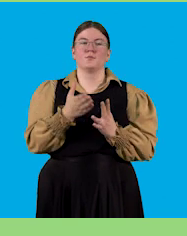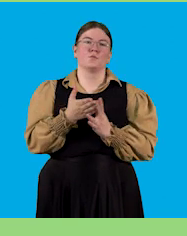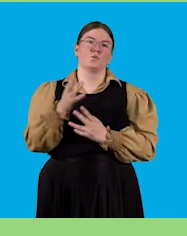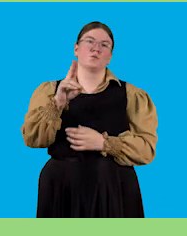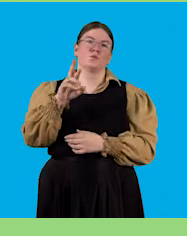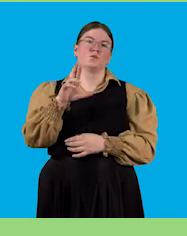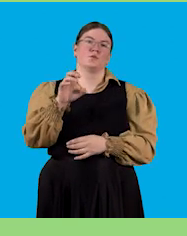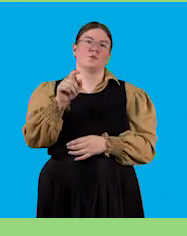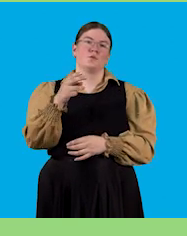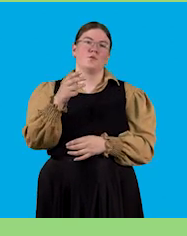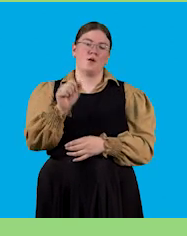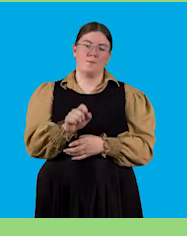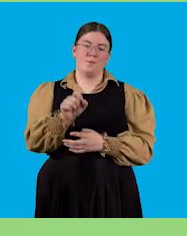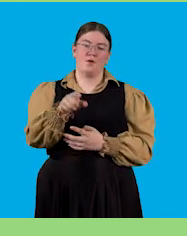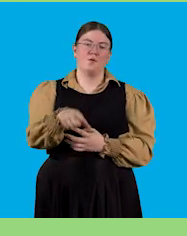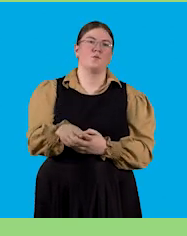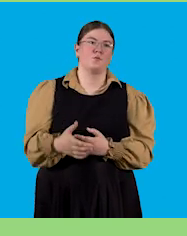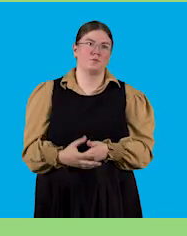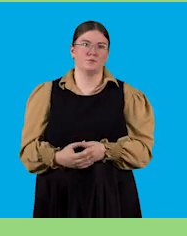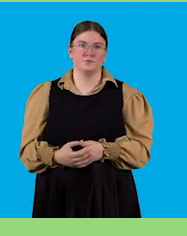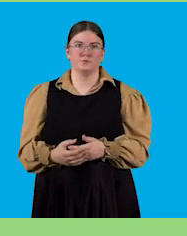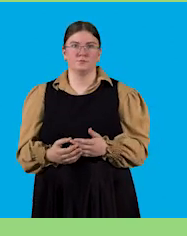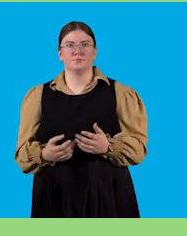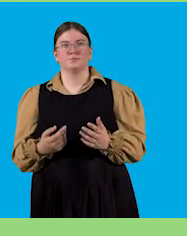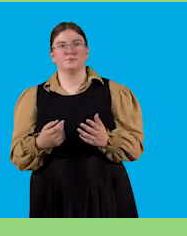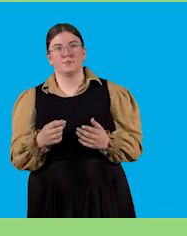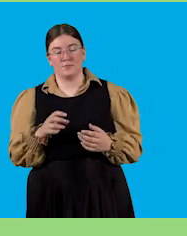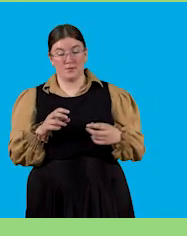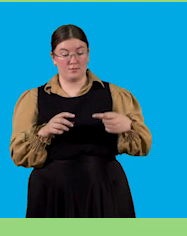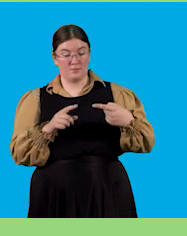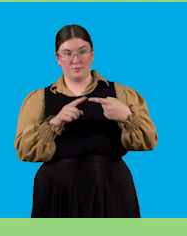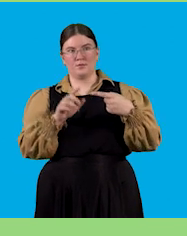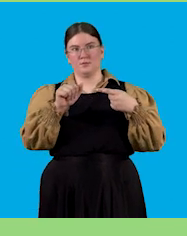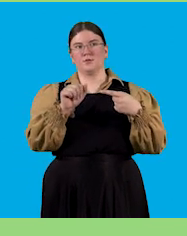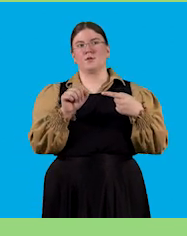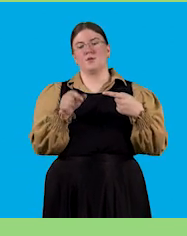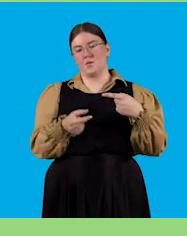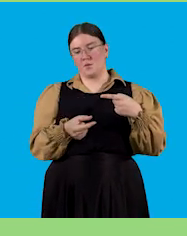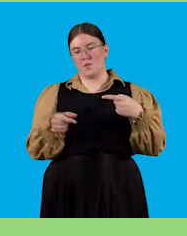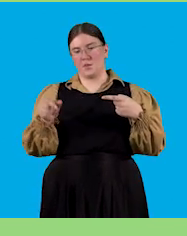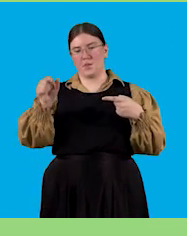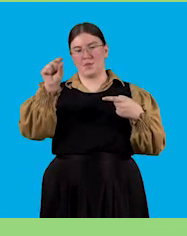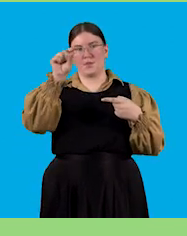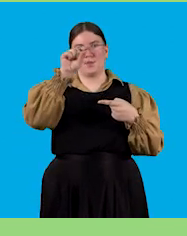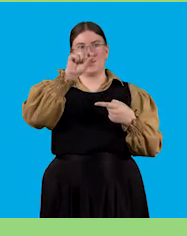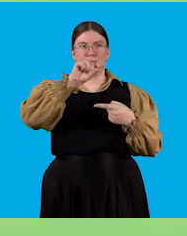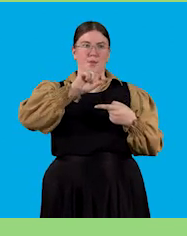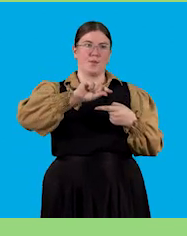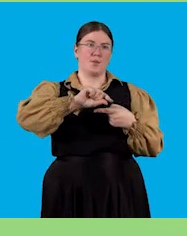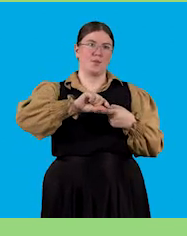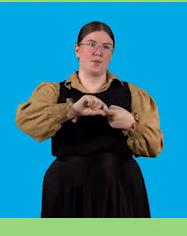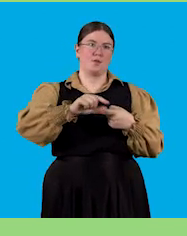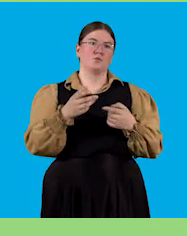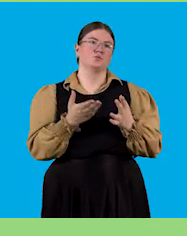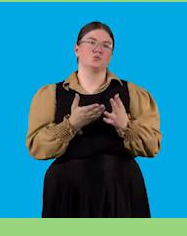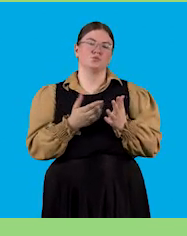urethra. So that is the pathway of the vas deferens. It meets with the urethra there, and